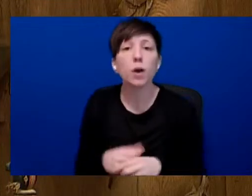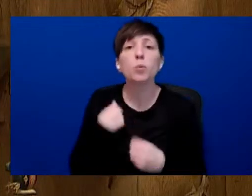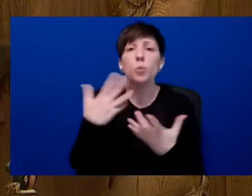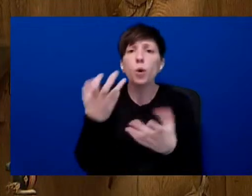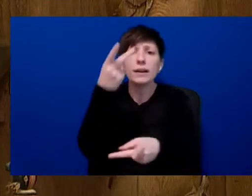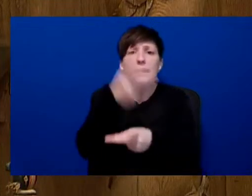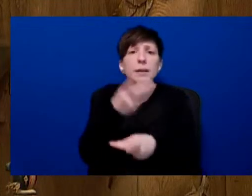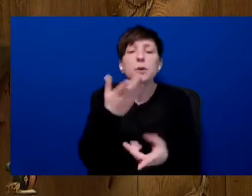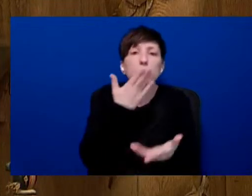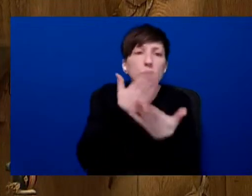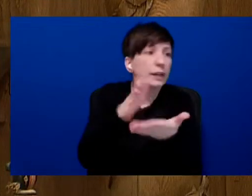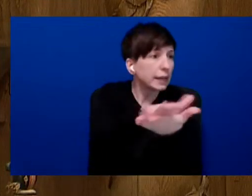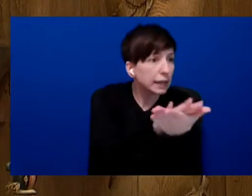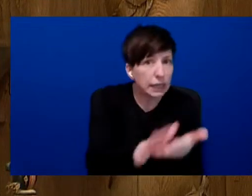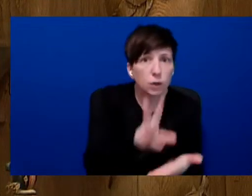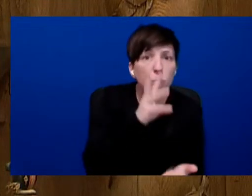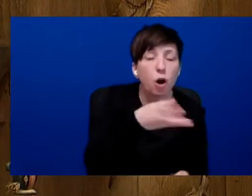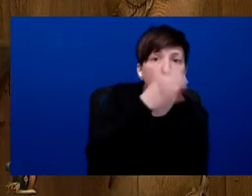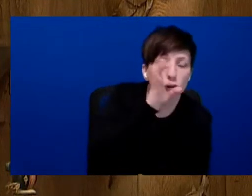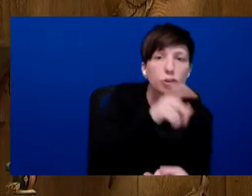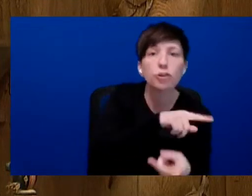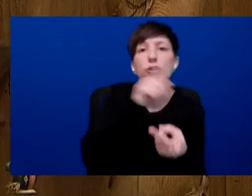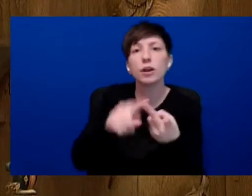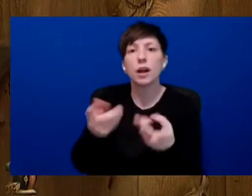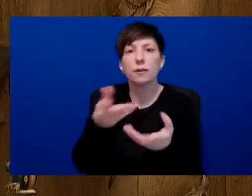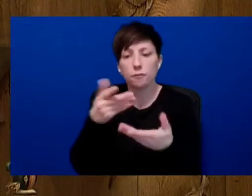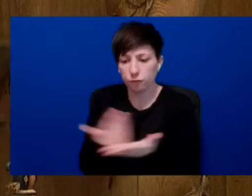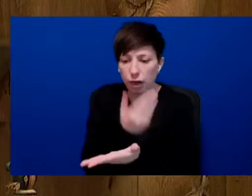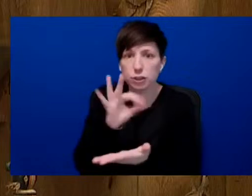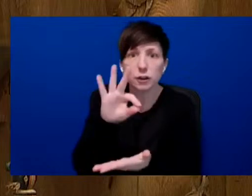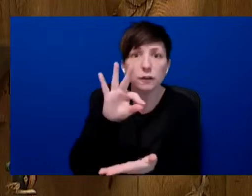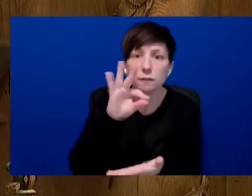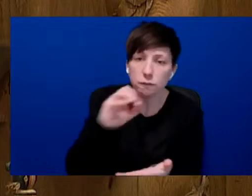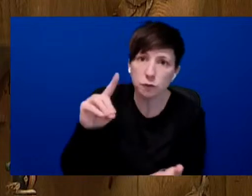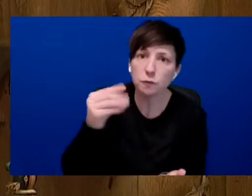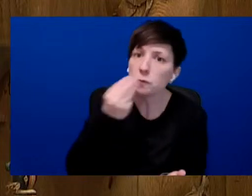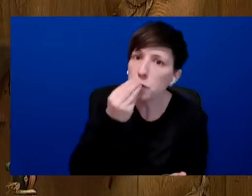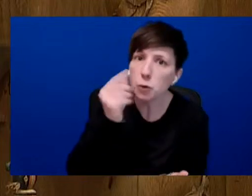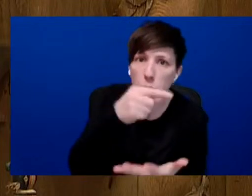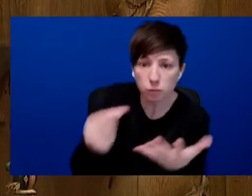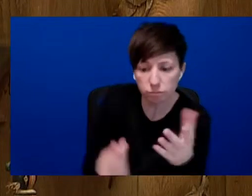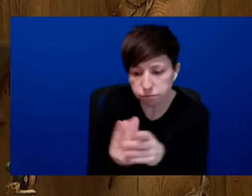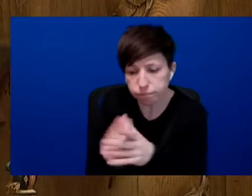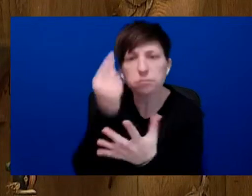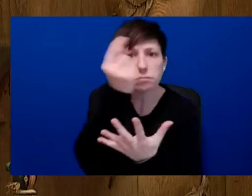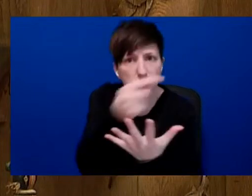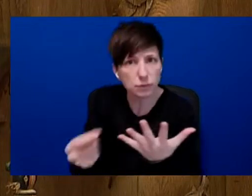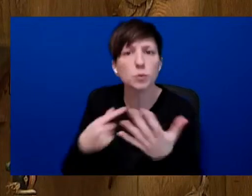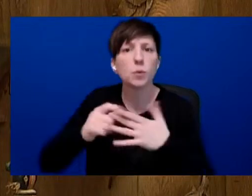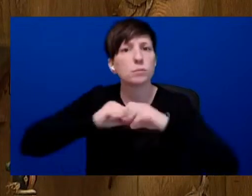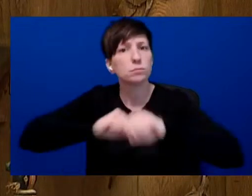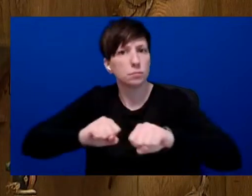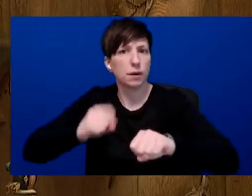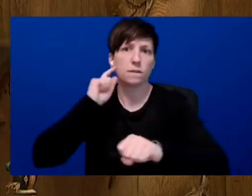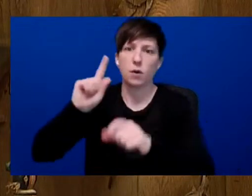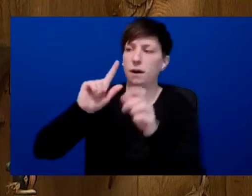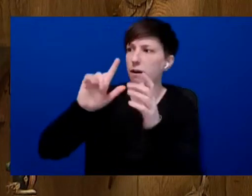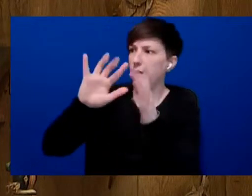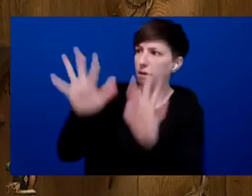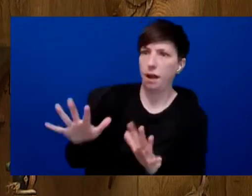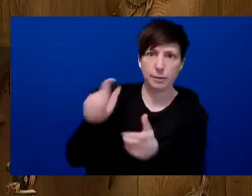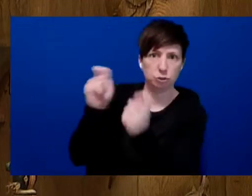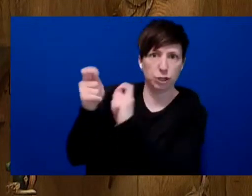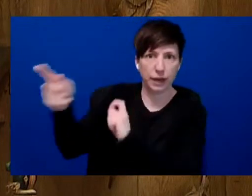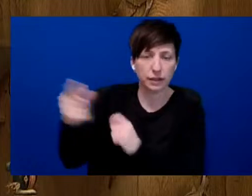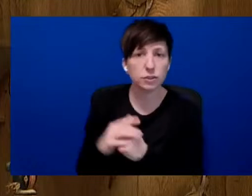of defense against the impacts of climate change. Our net greenhouse gas emissions are down 5% from 6 years